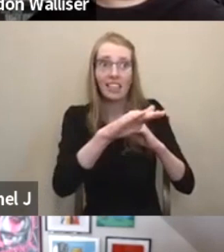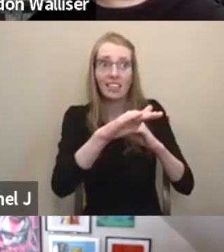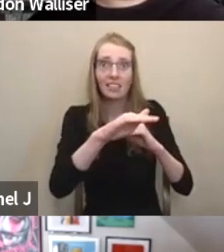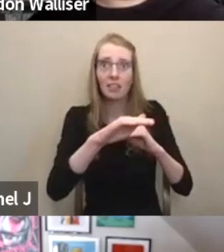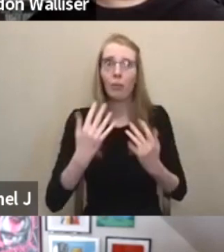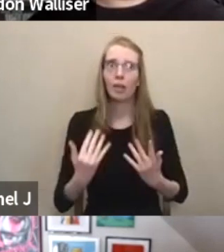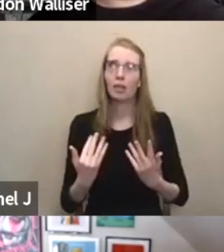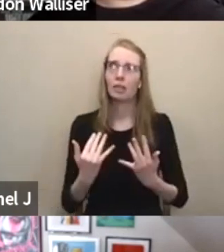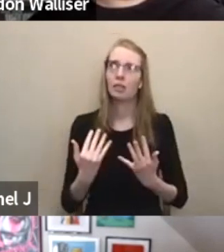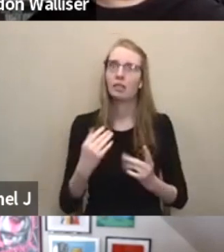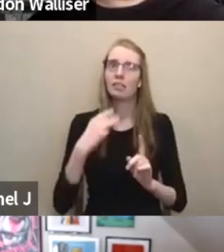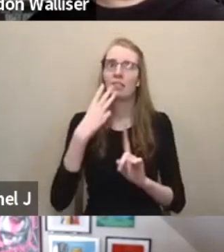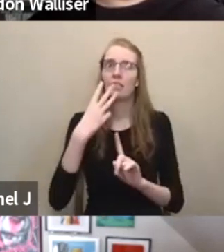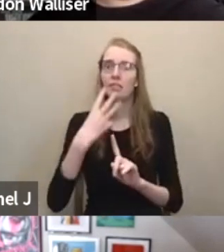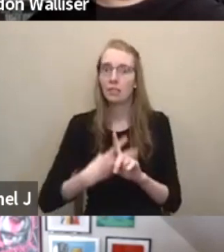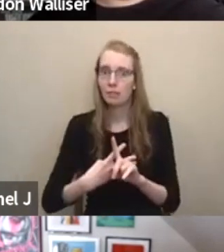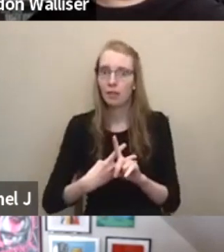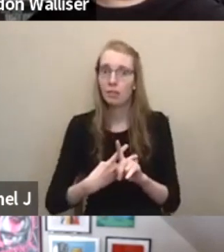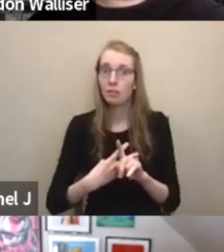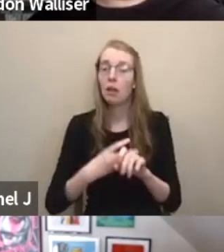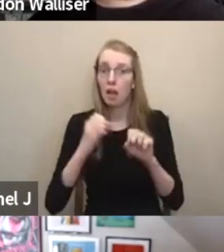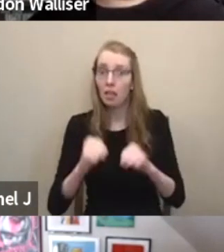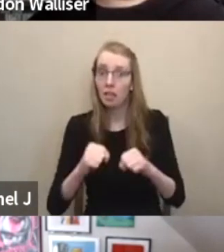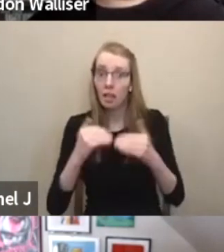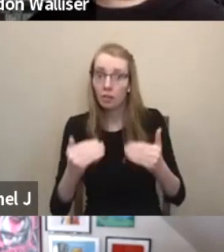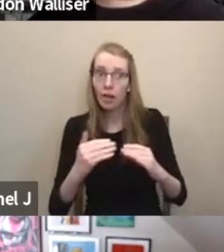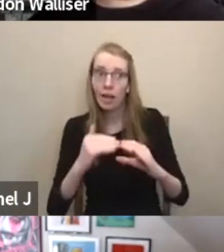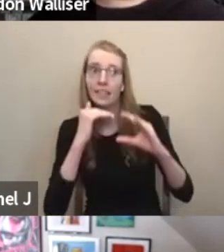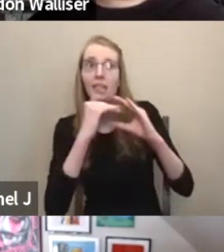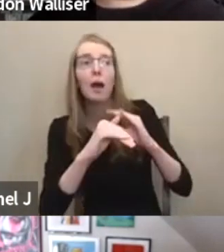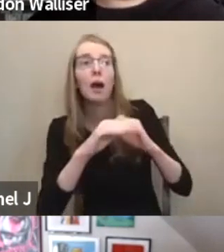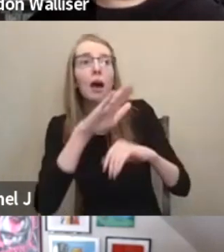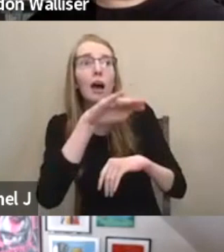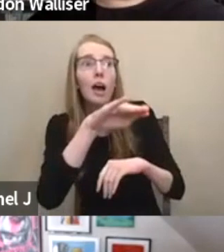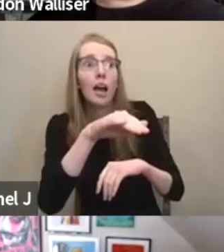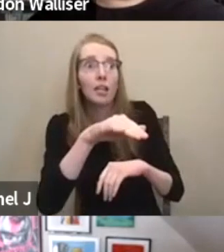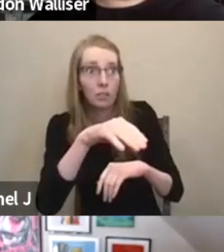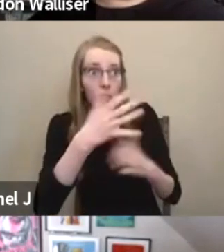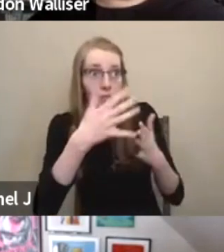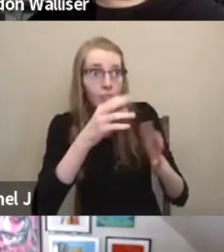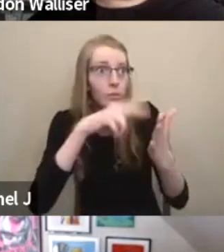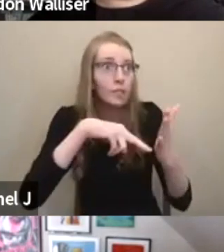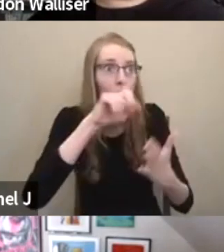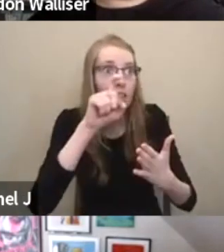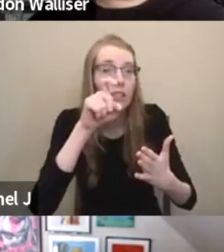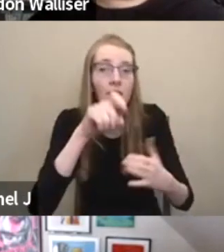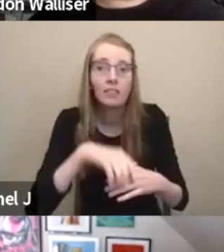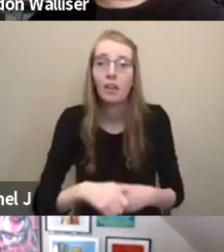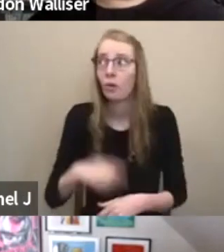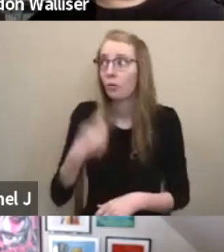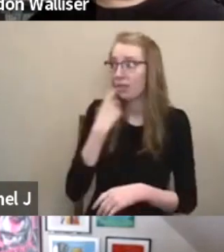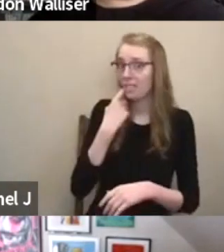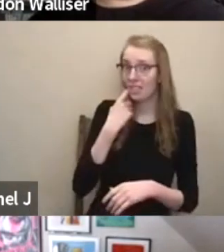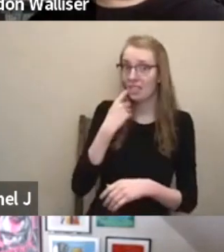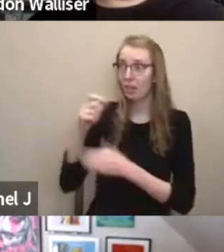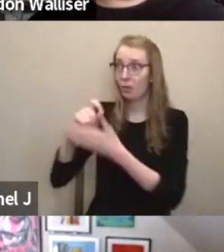like, hey, have you read my script yet? And I recently responded to a playwright who was emailing me,